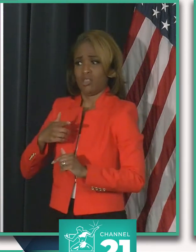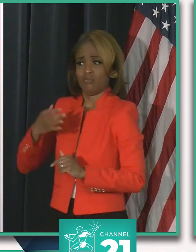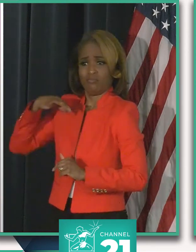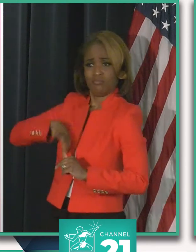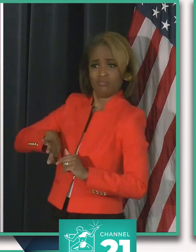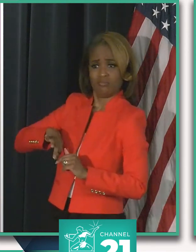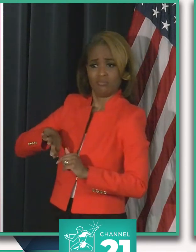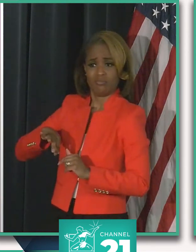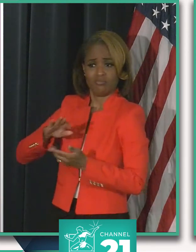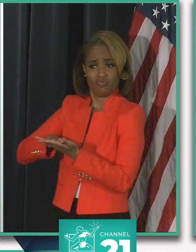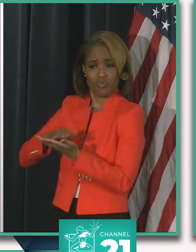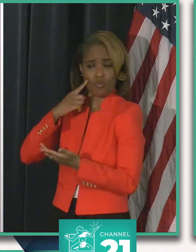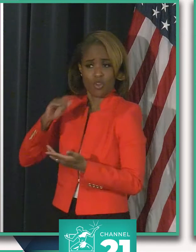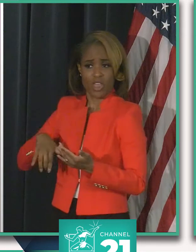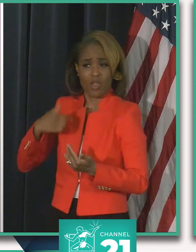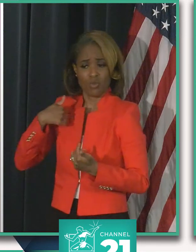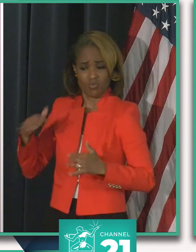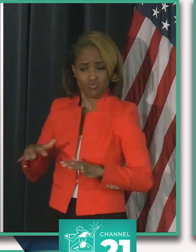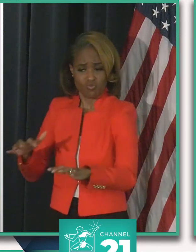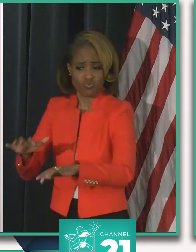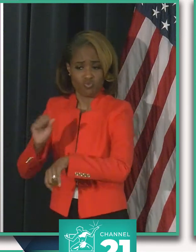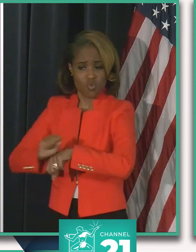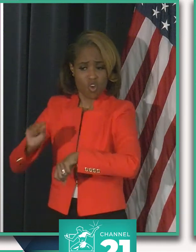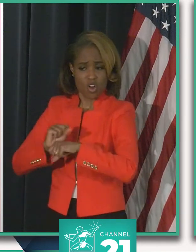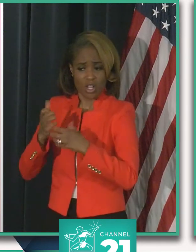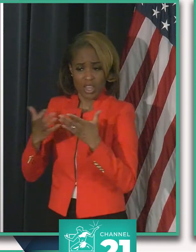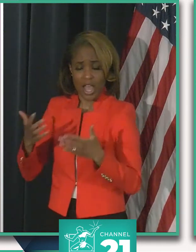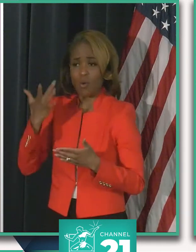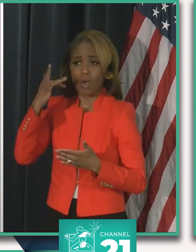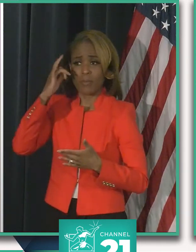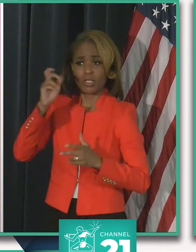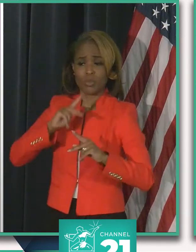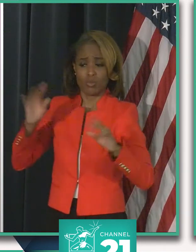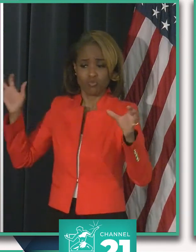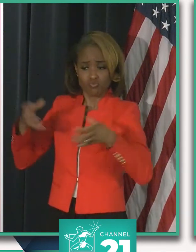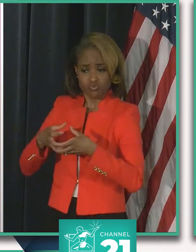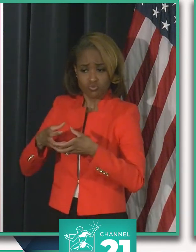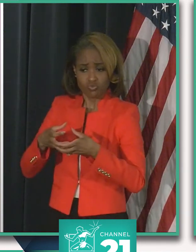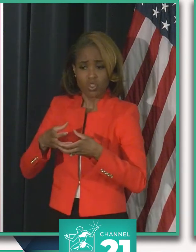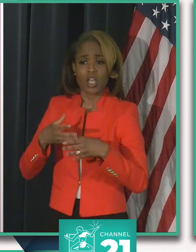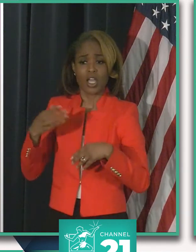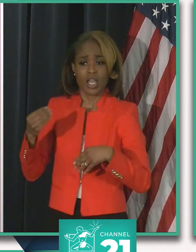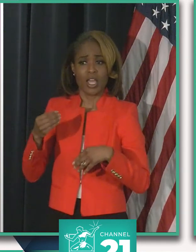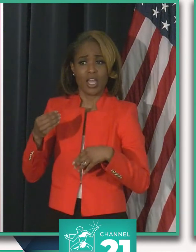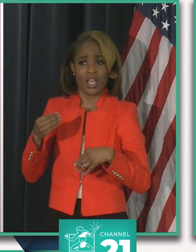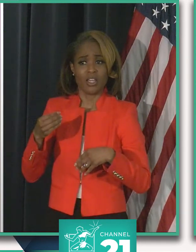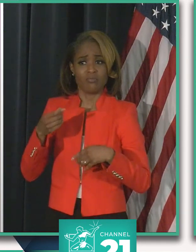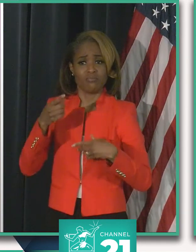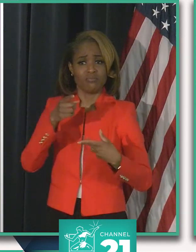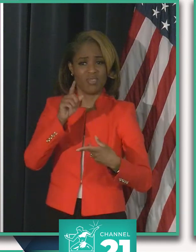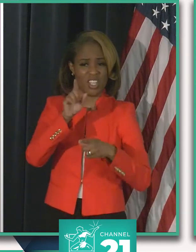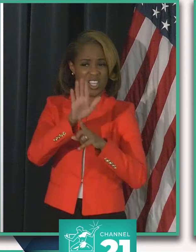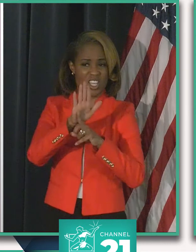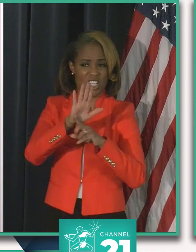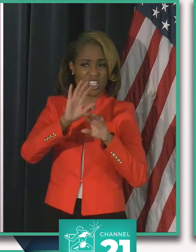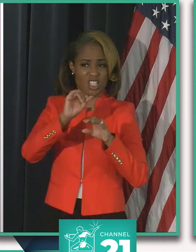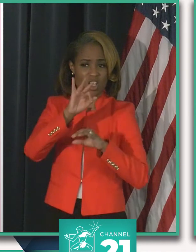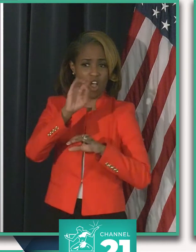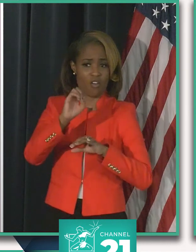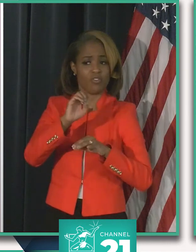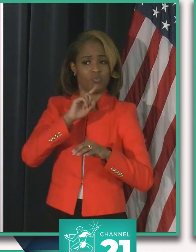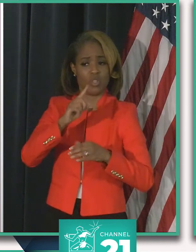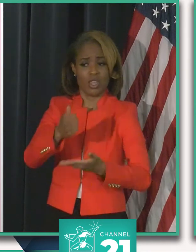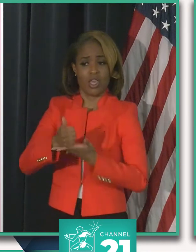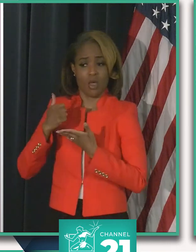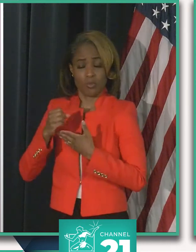it's because of our block coming together and Dennis and his office really helping us. So we want you to come out and see